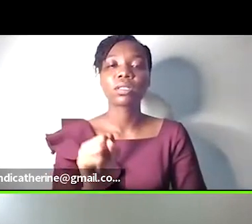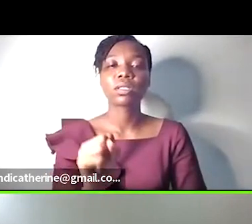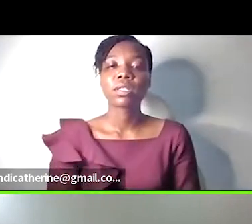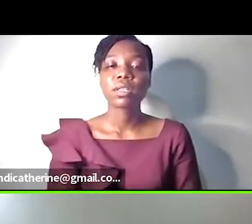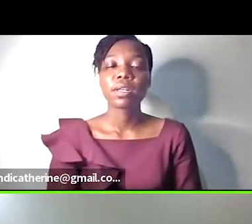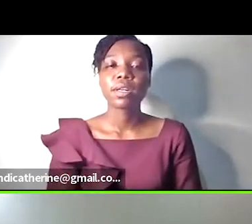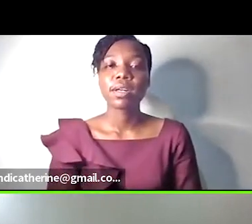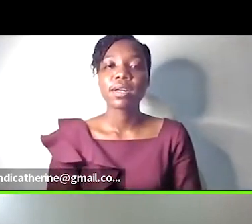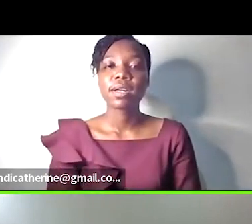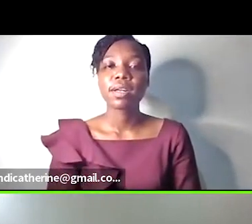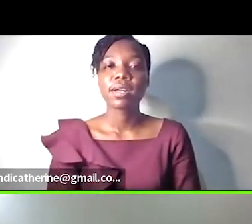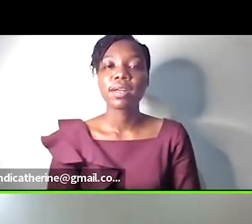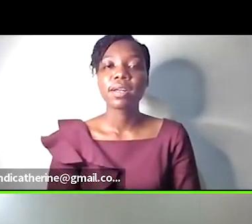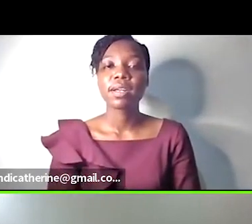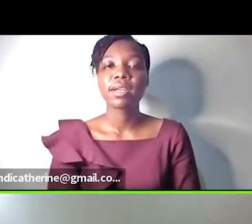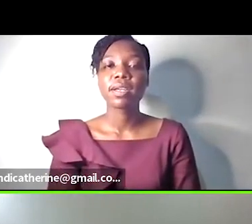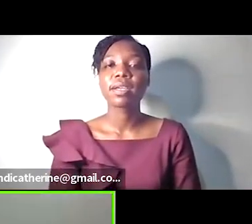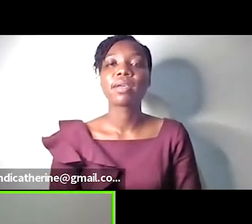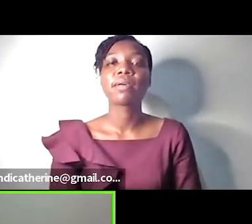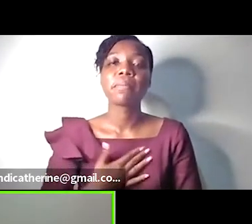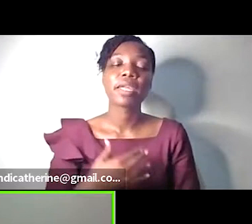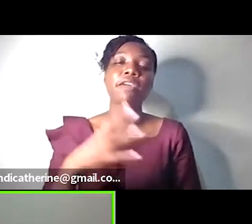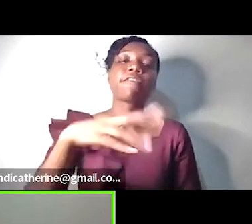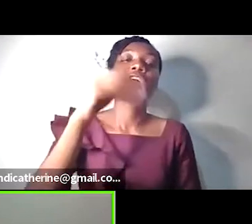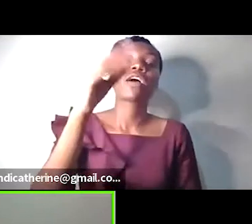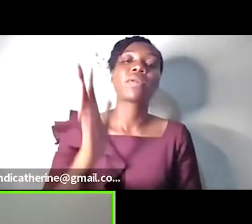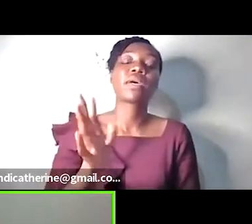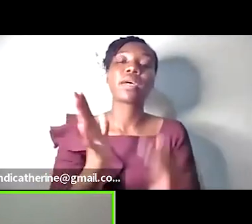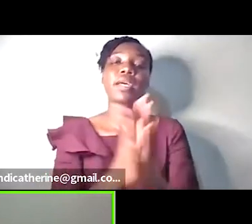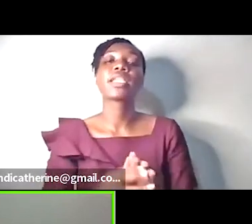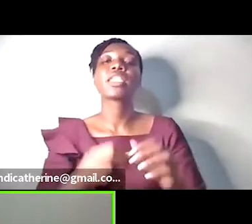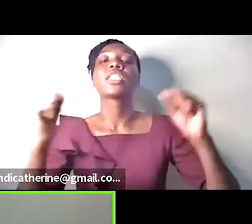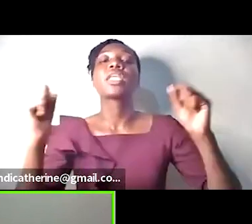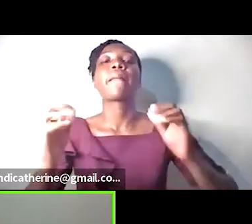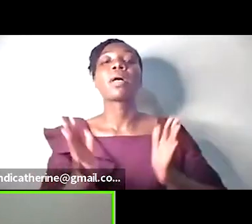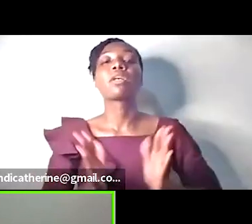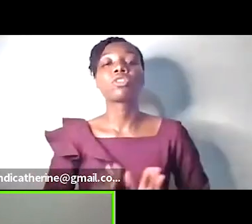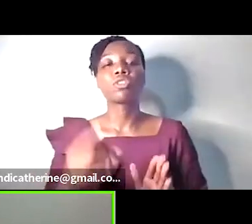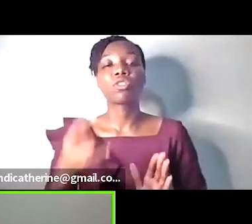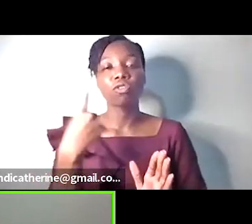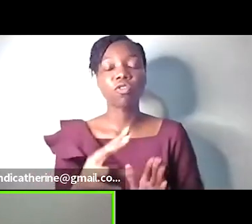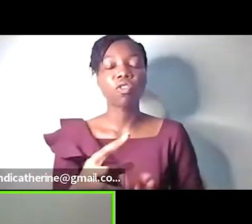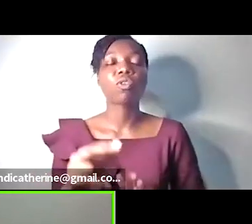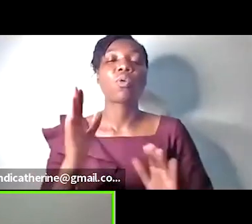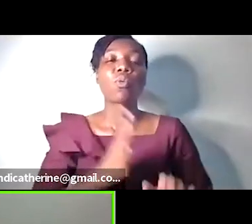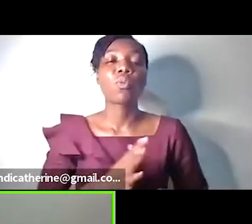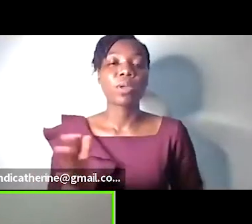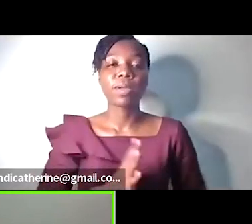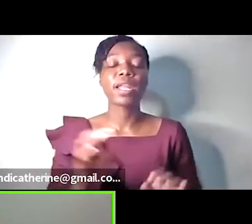Yeah. I'm the founder and chairperson of Women HRers Association of